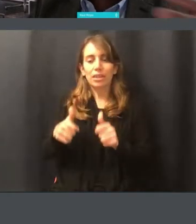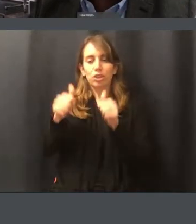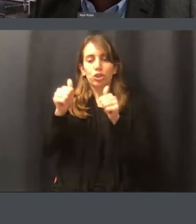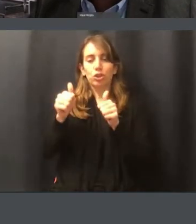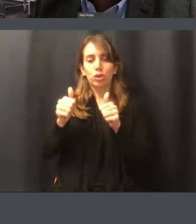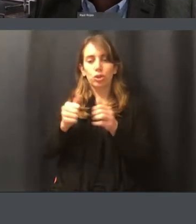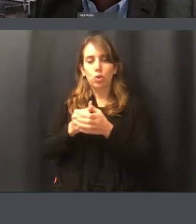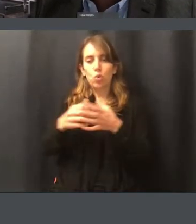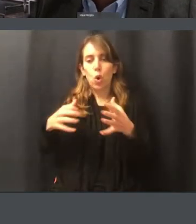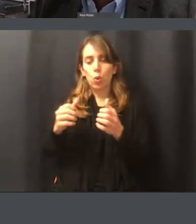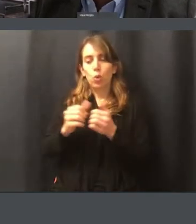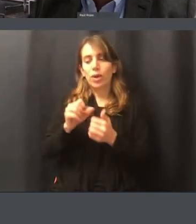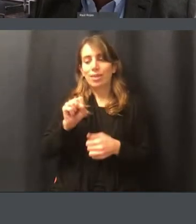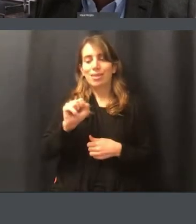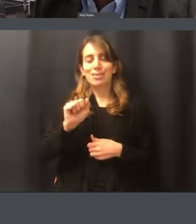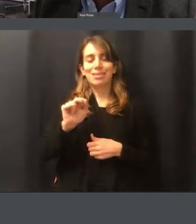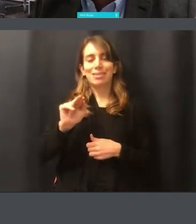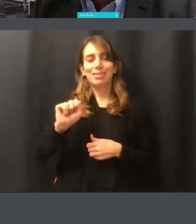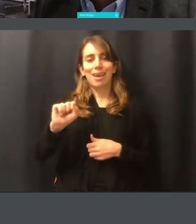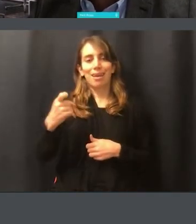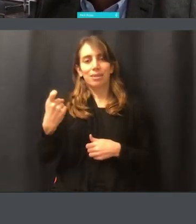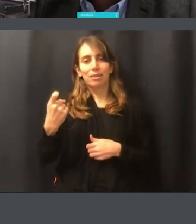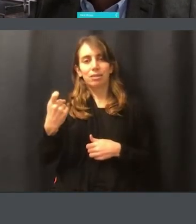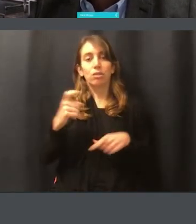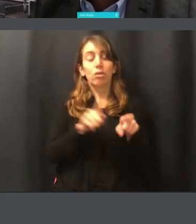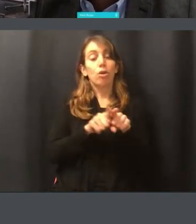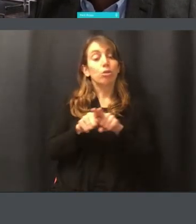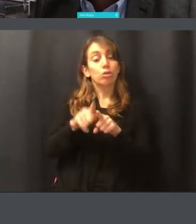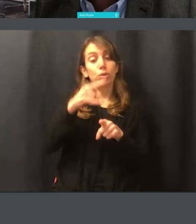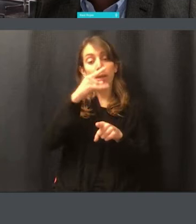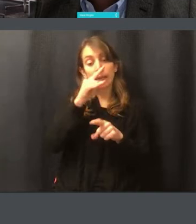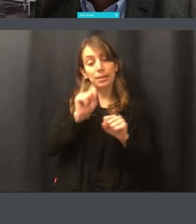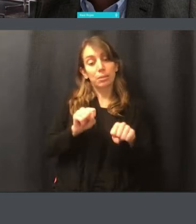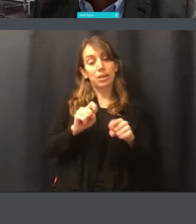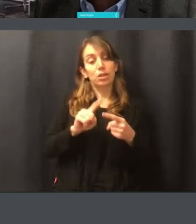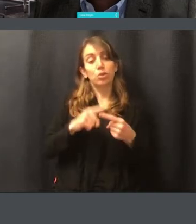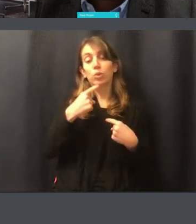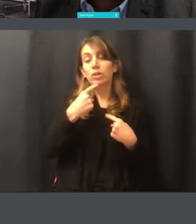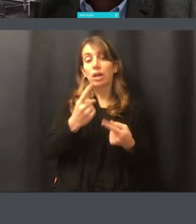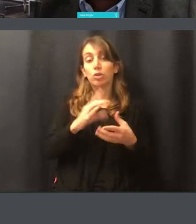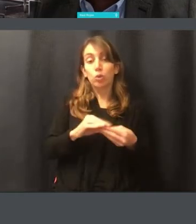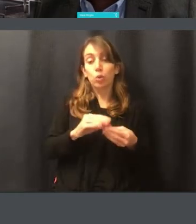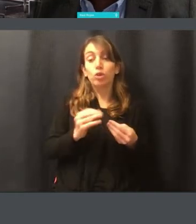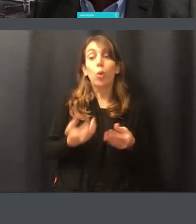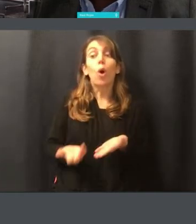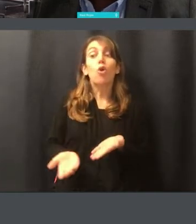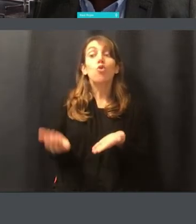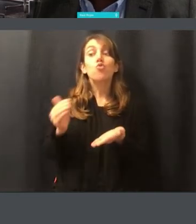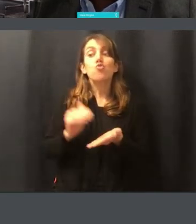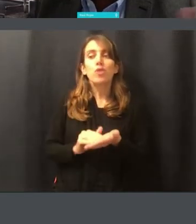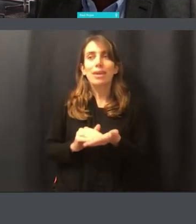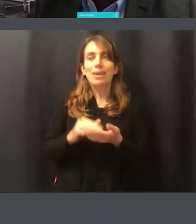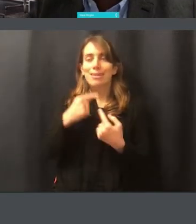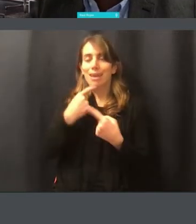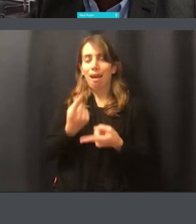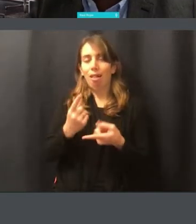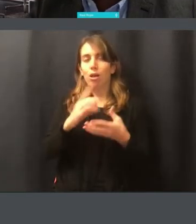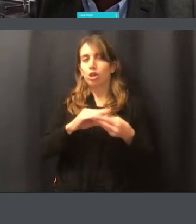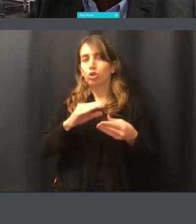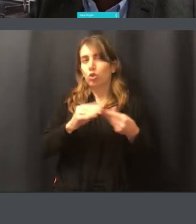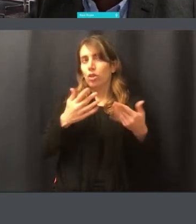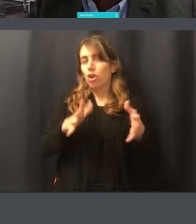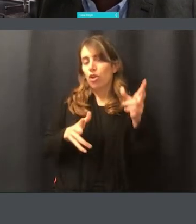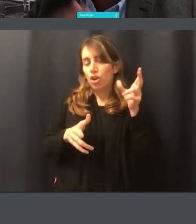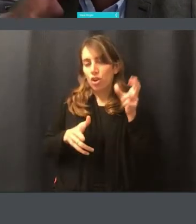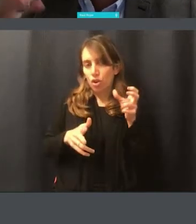We have also seen it in terms of kids' ability to tell stories, right? Especially retell stories. The early skills in